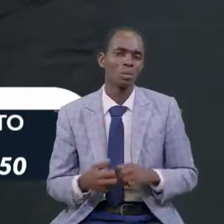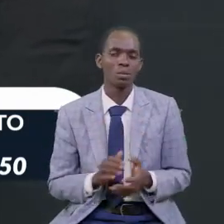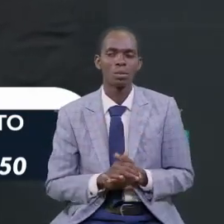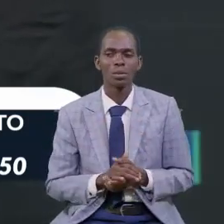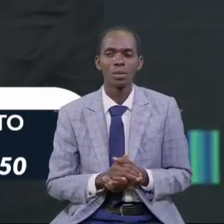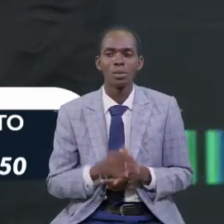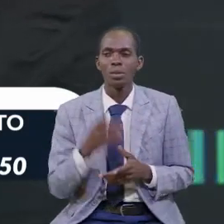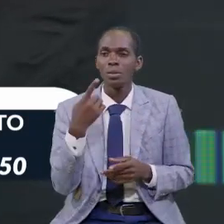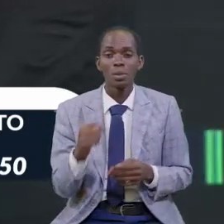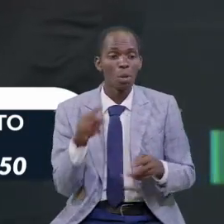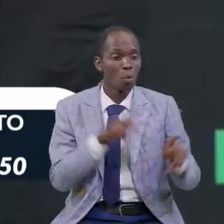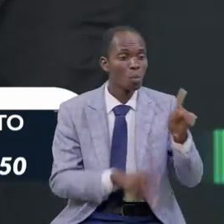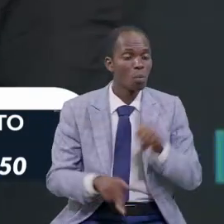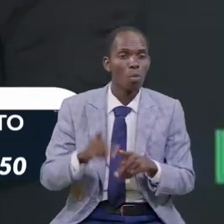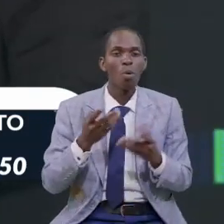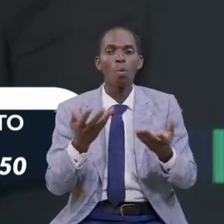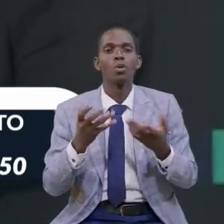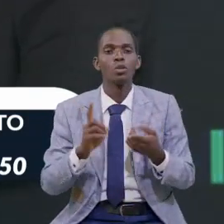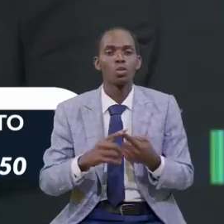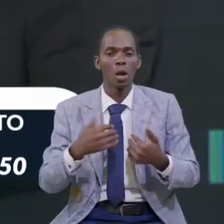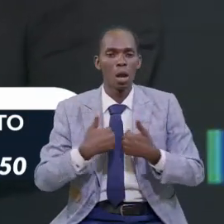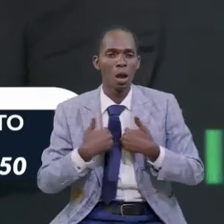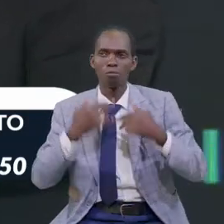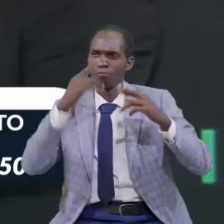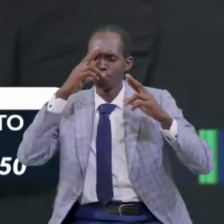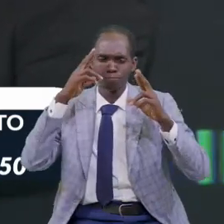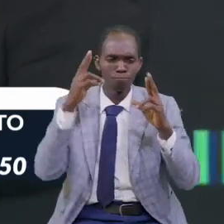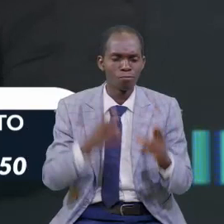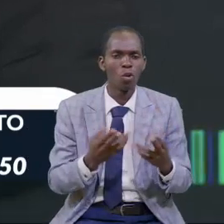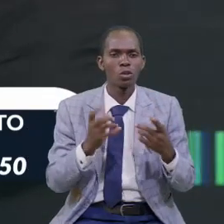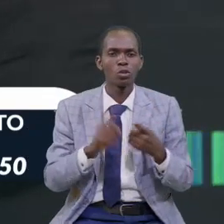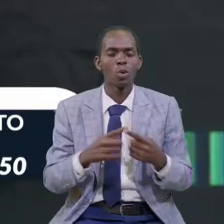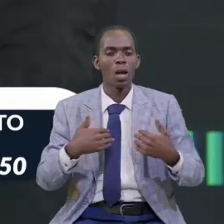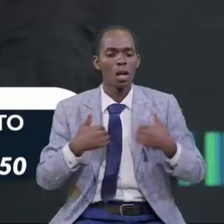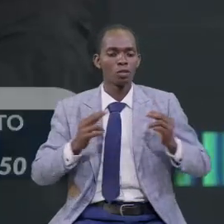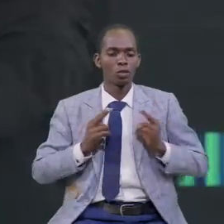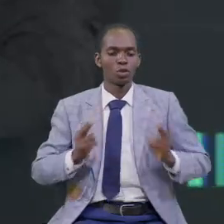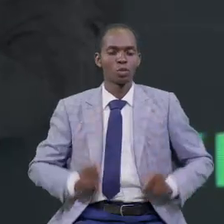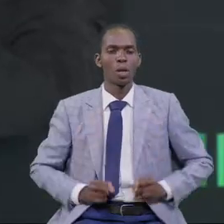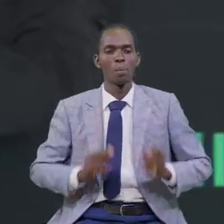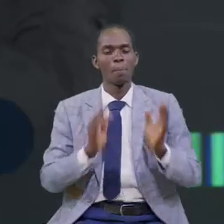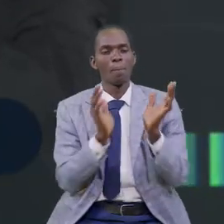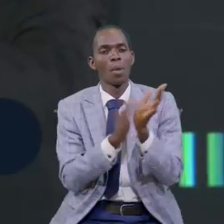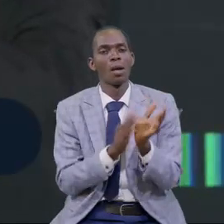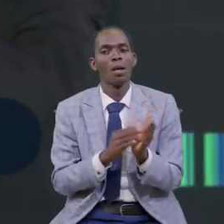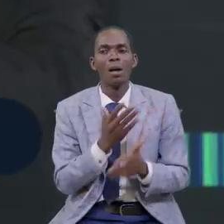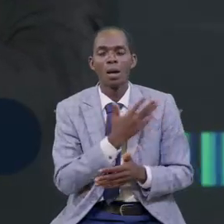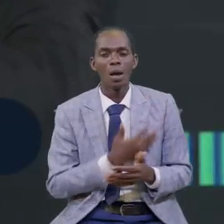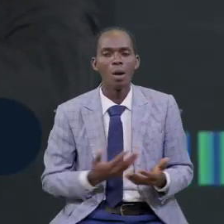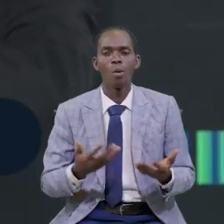to have reputation. They want to have human honor. And they want to kind